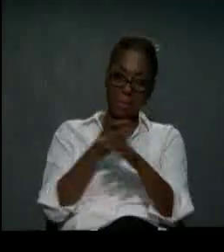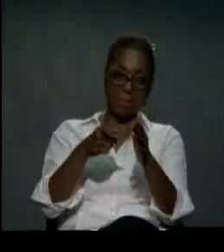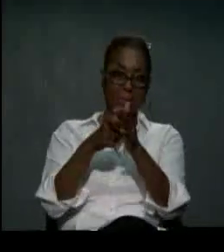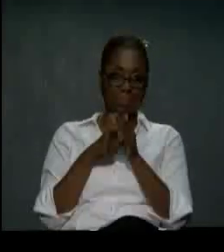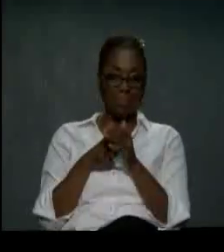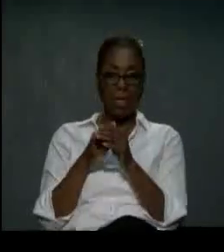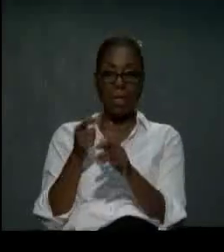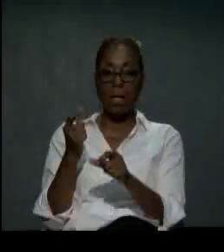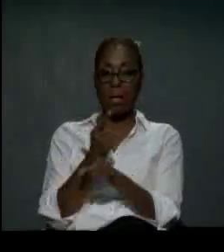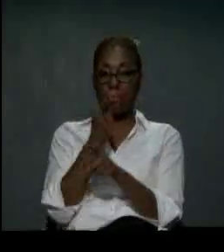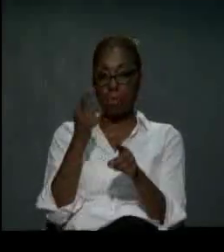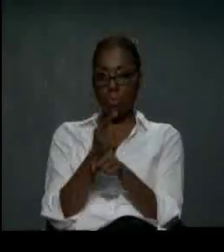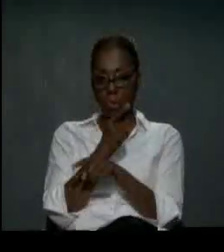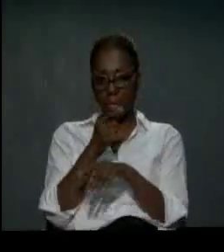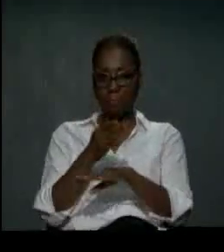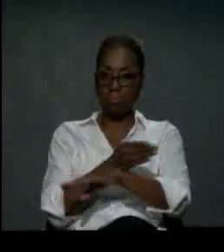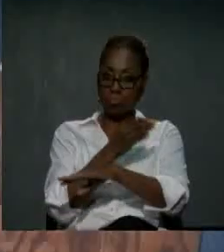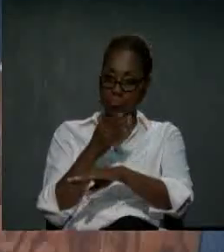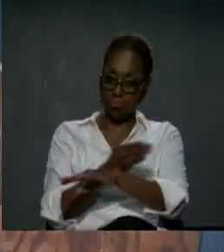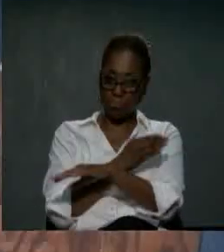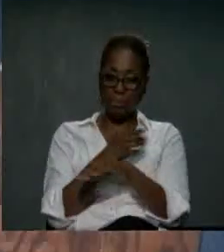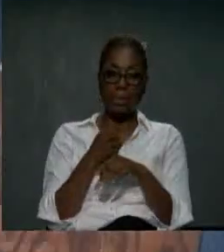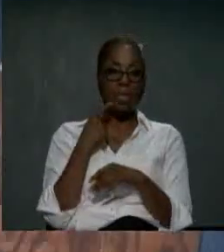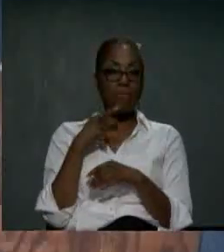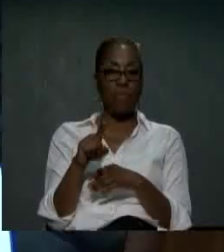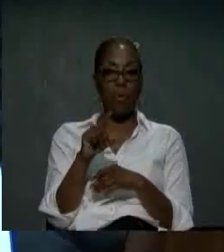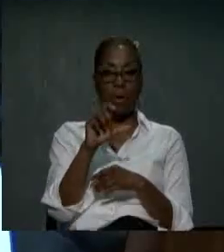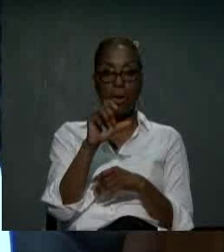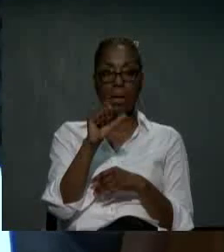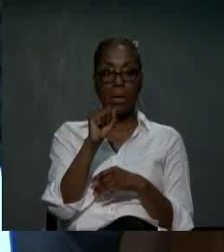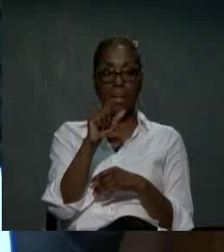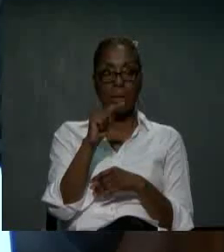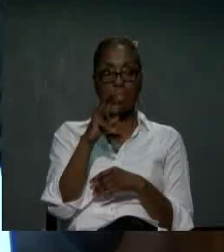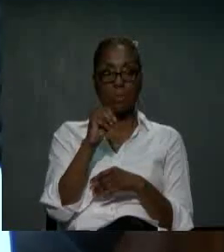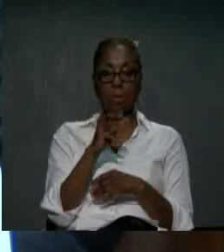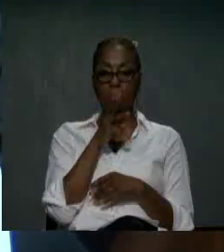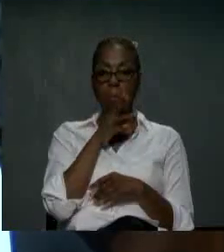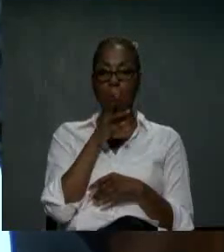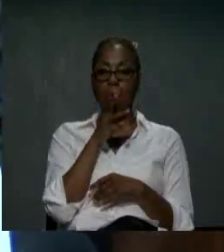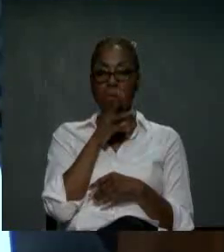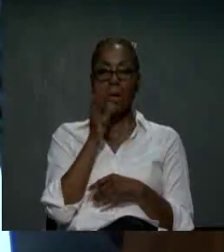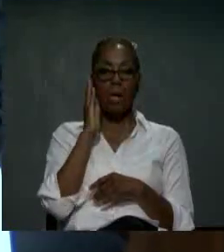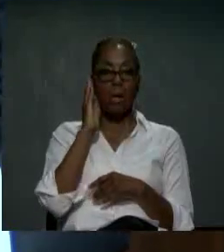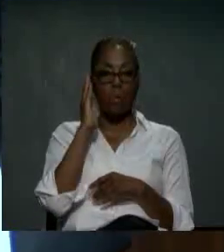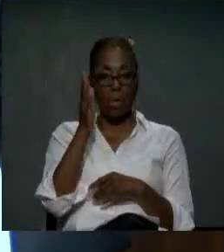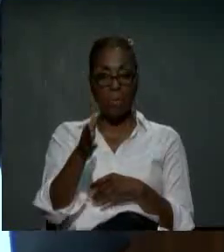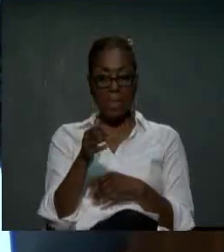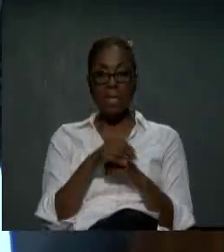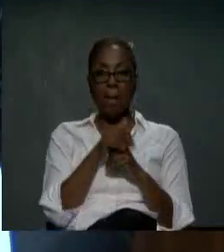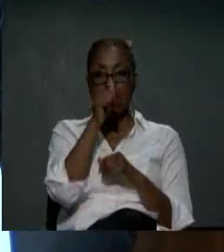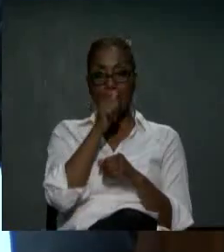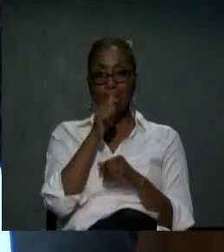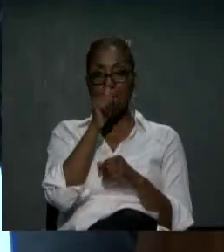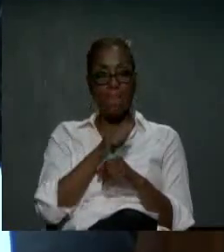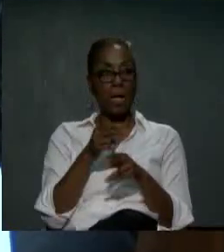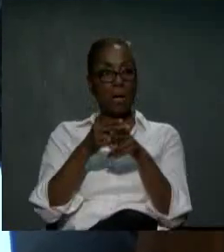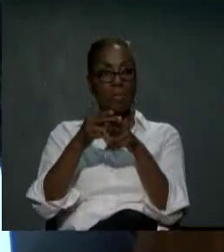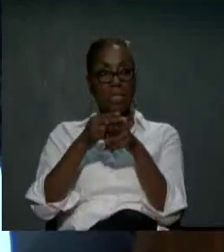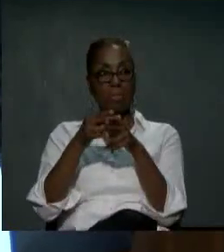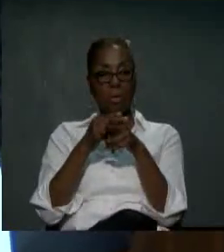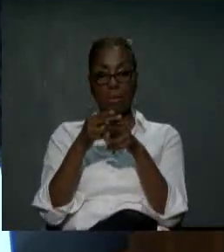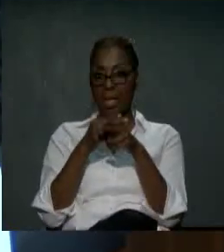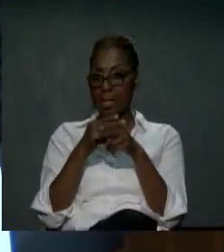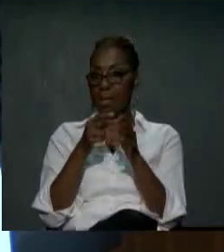Appropriate landscaping in areas proposed to store stormwater will be placed, which will be tolerant of the temporary ponding